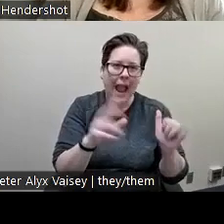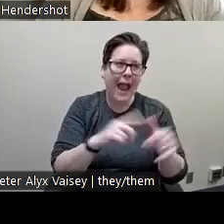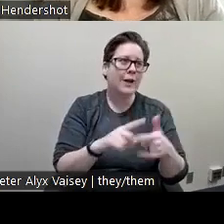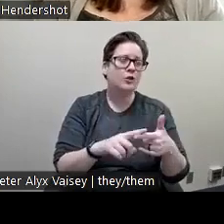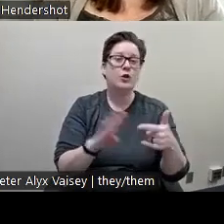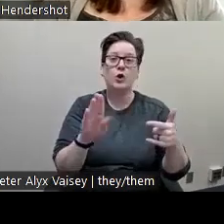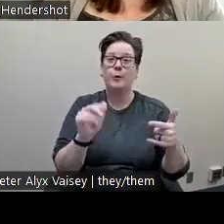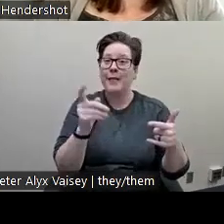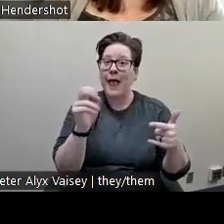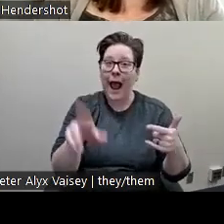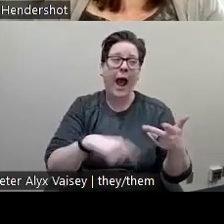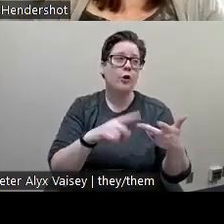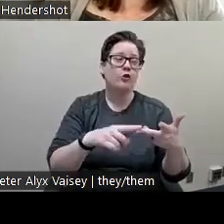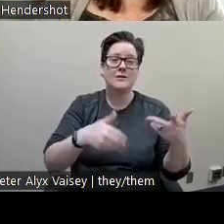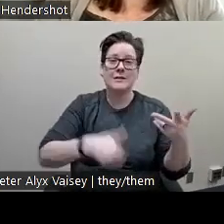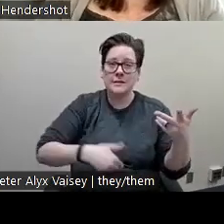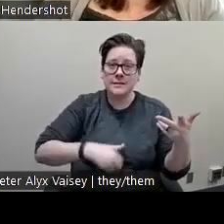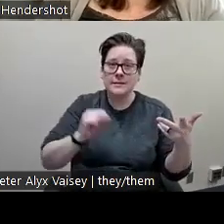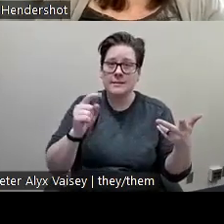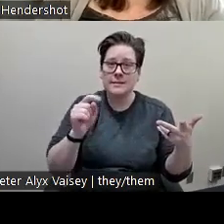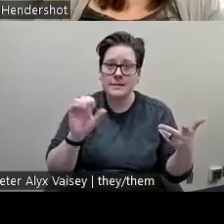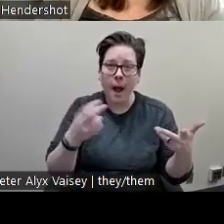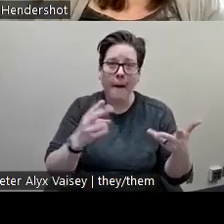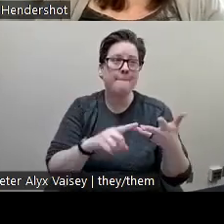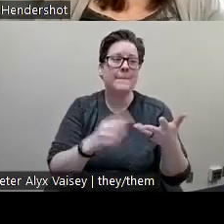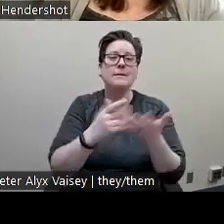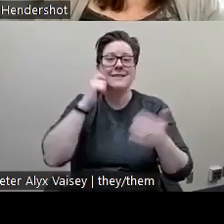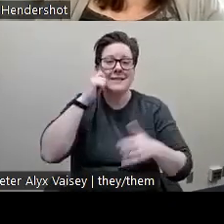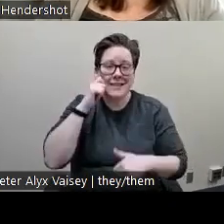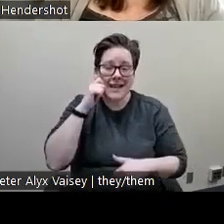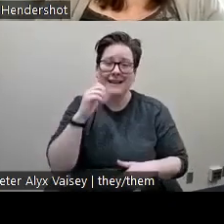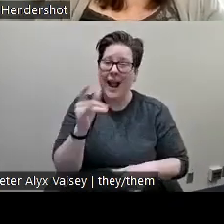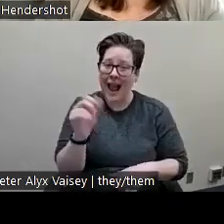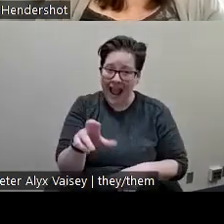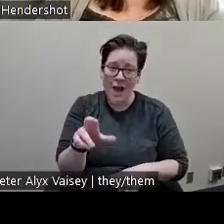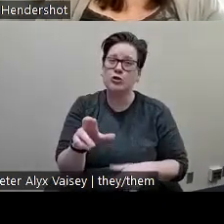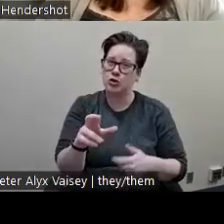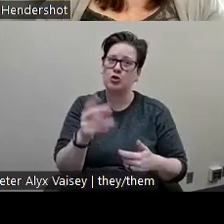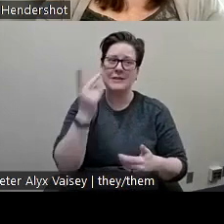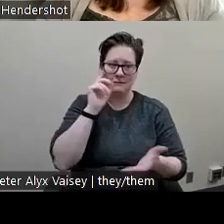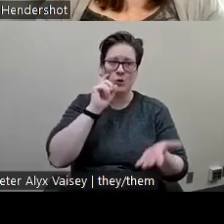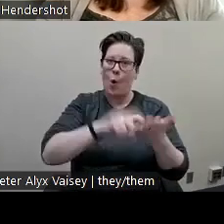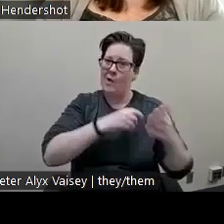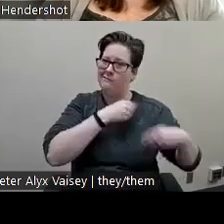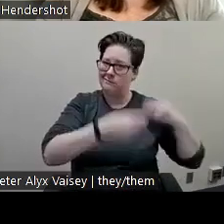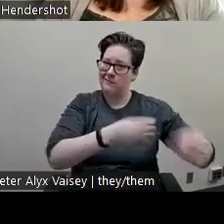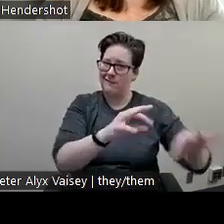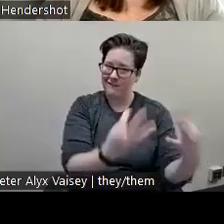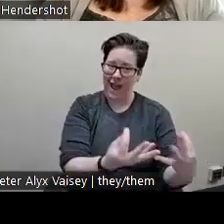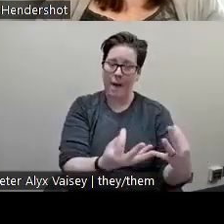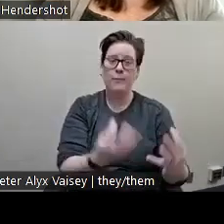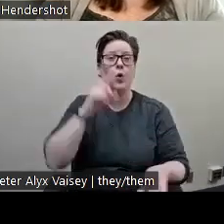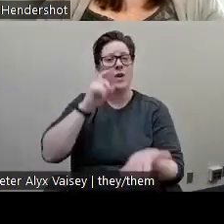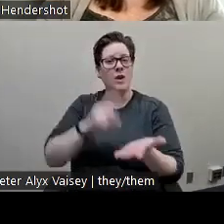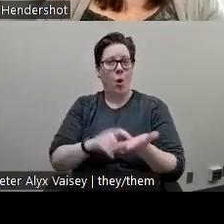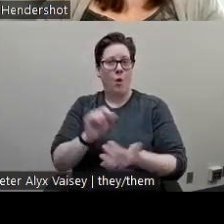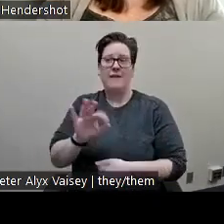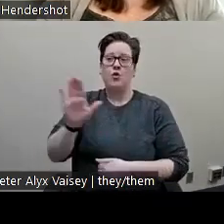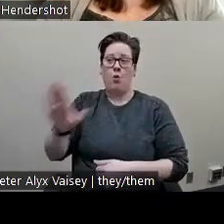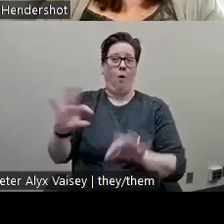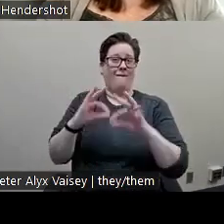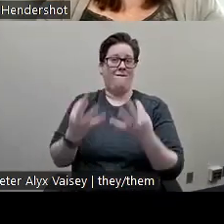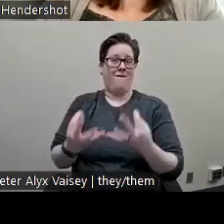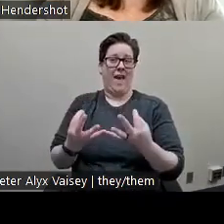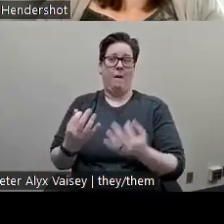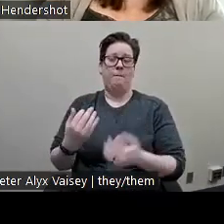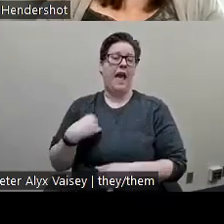rarer cancers that we diagnose. So anyone with a personal or family history of 2 or more relatives on the same side of their family, we